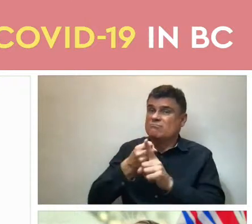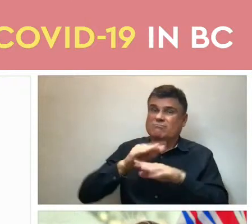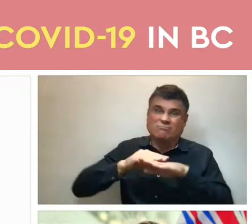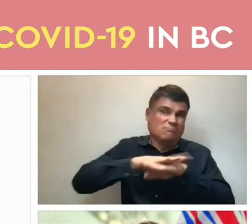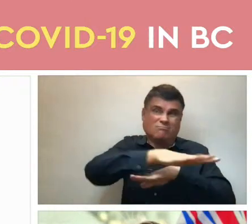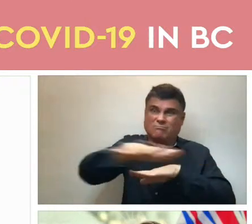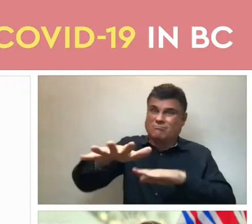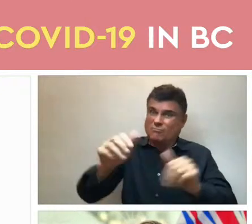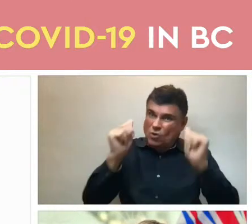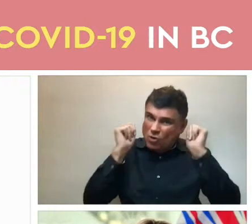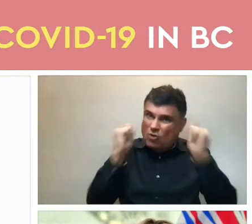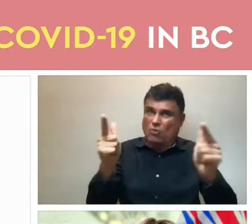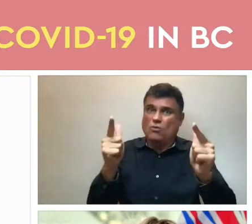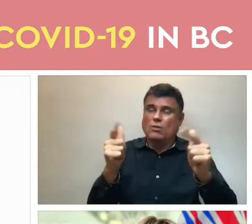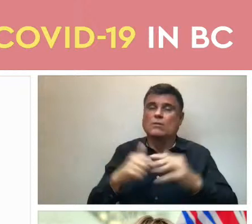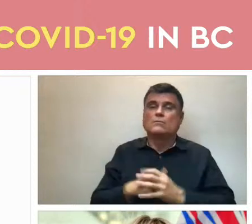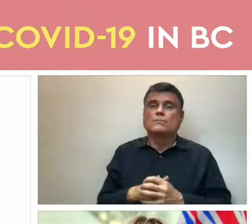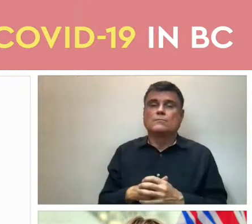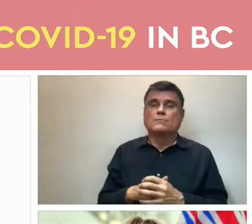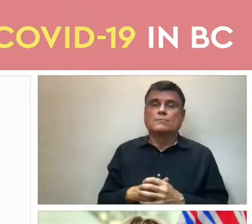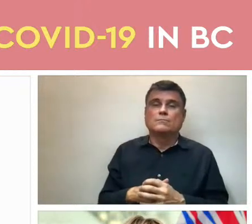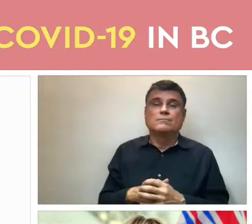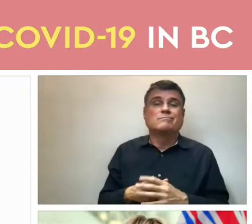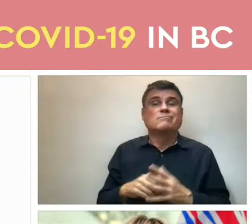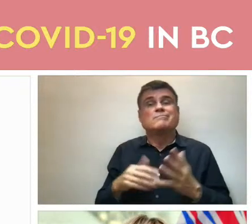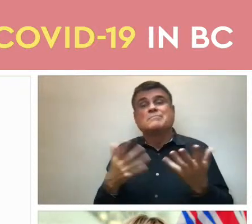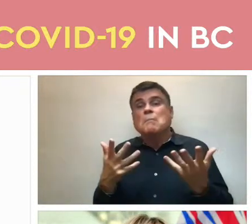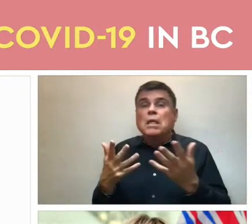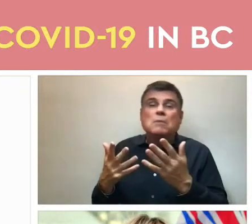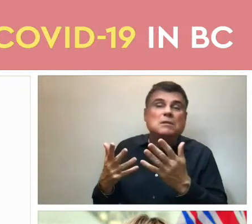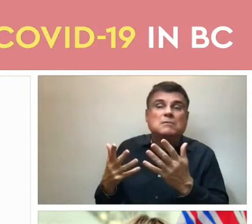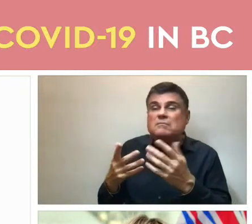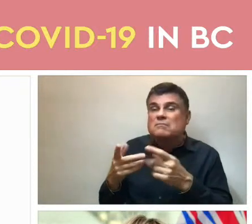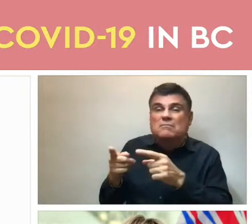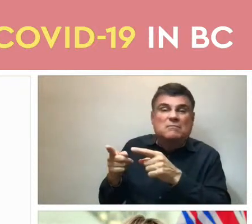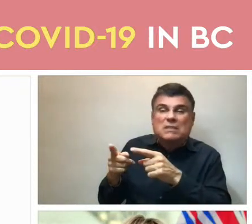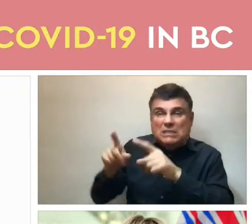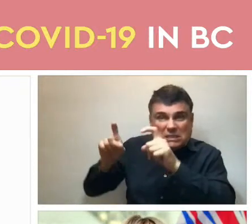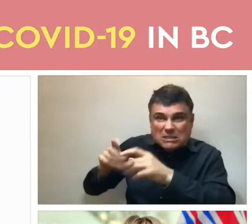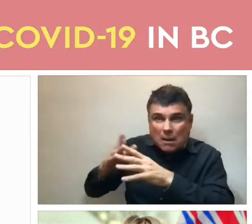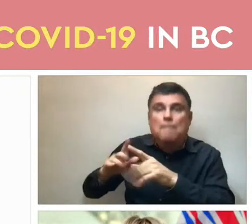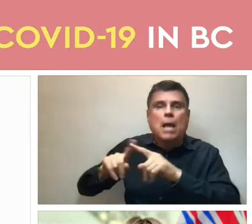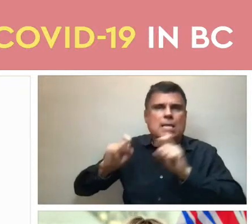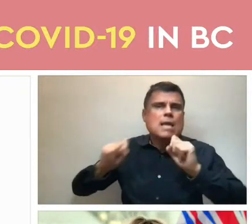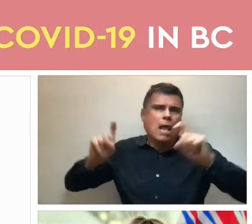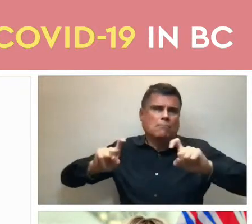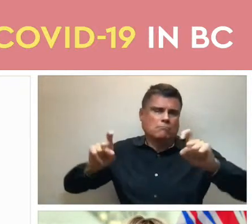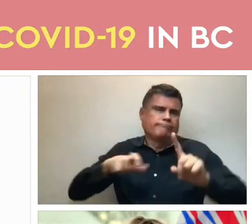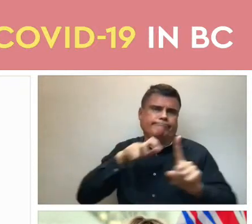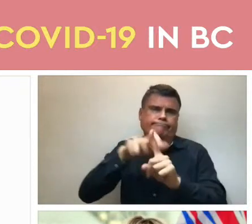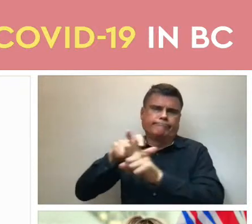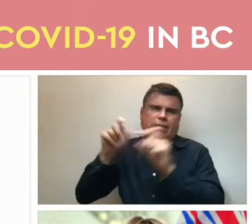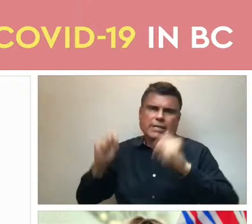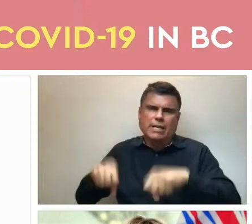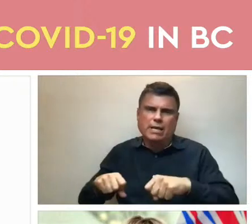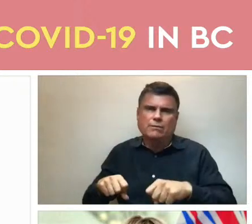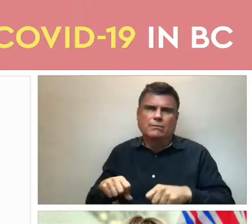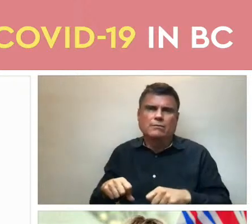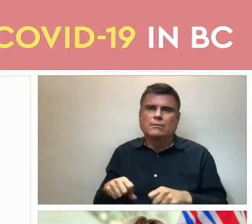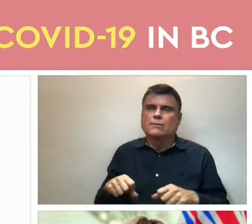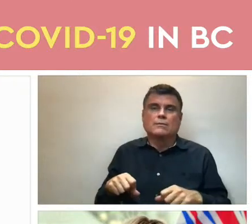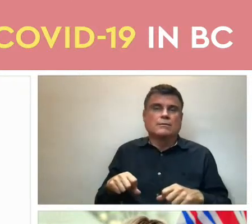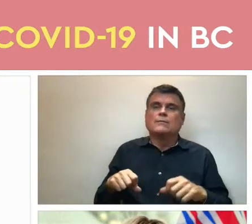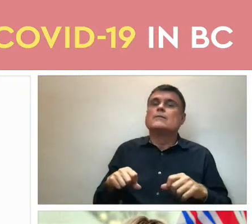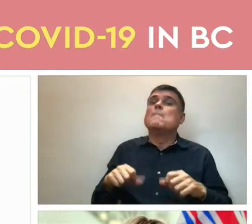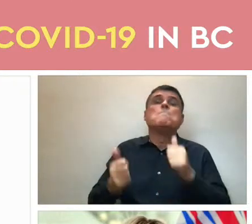of the with the sample, so close to 100% of cases. It is still Delta that is causing the majority